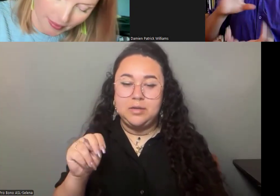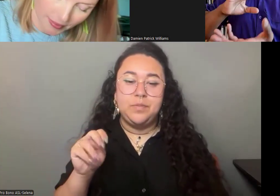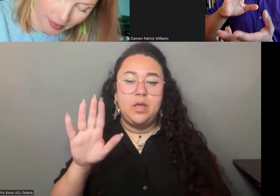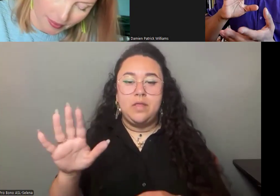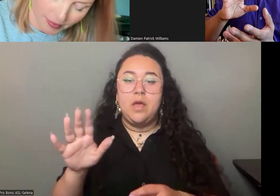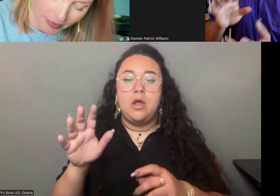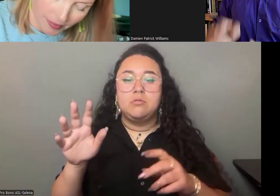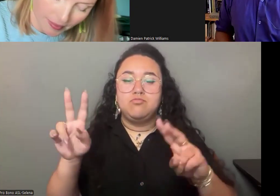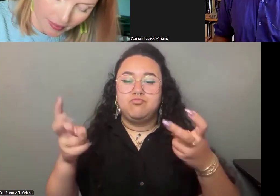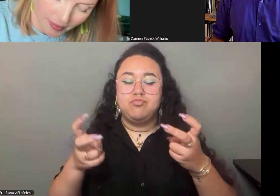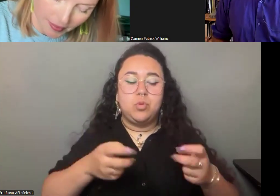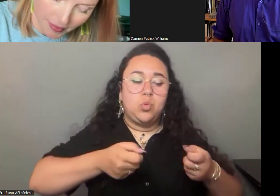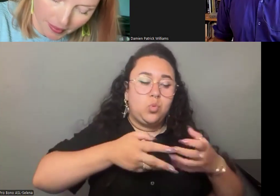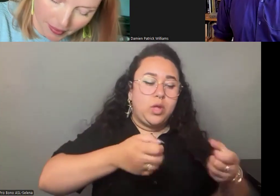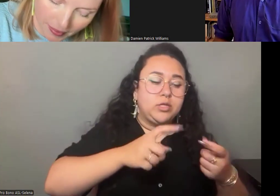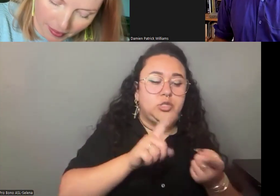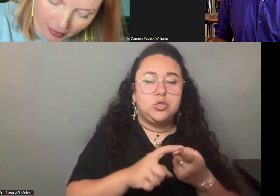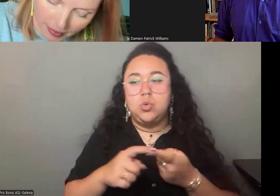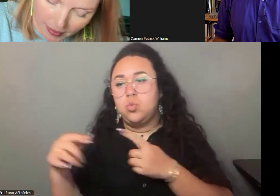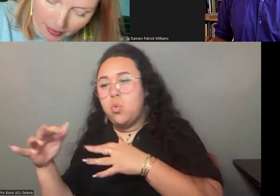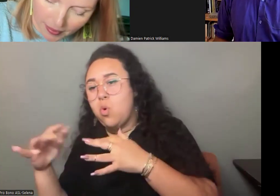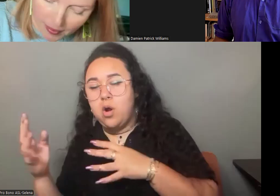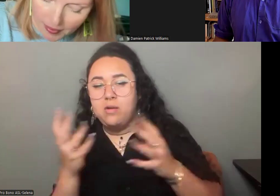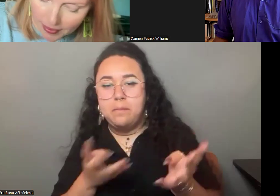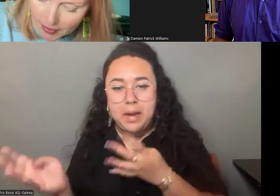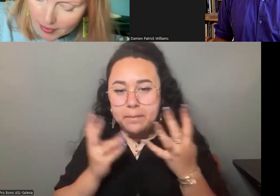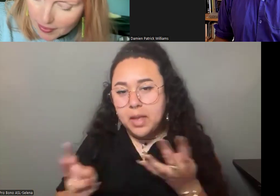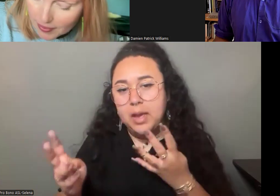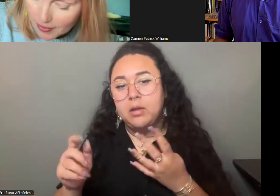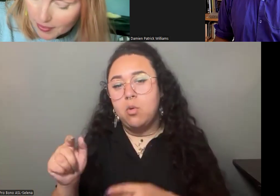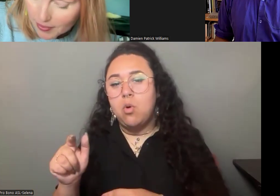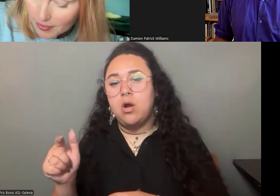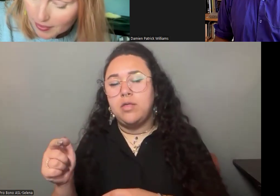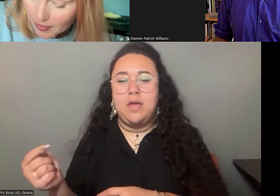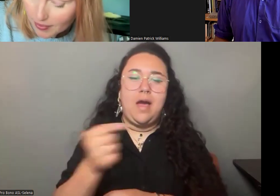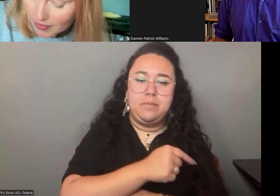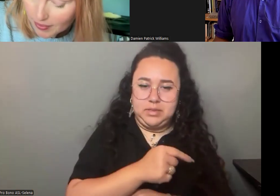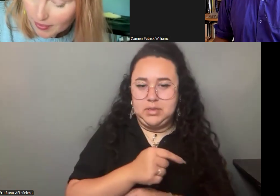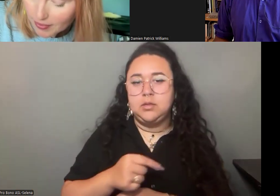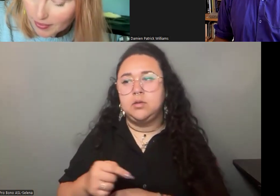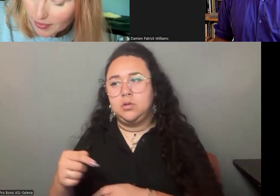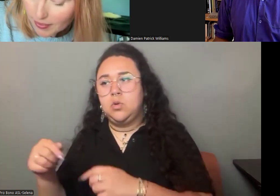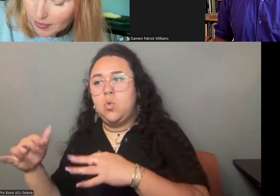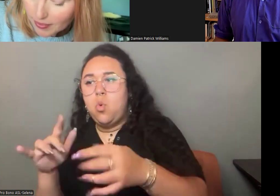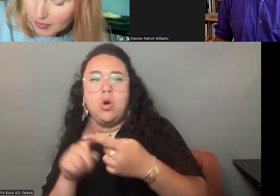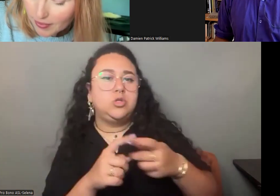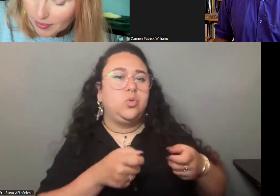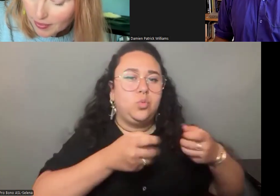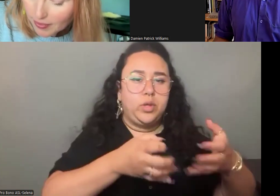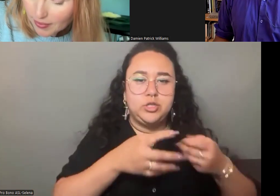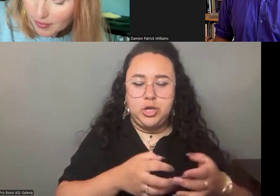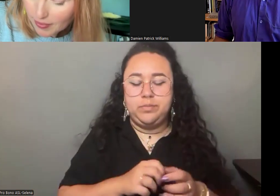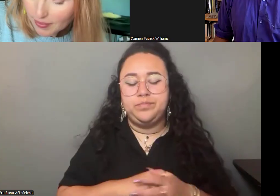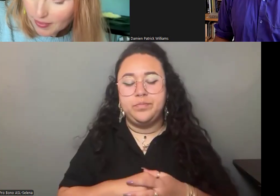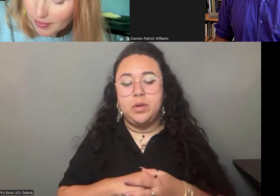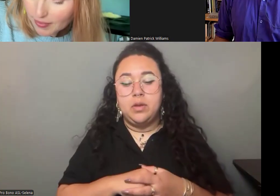an inverse relationship of this is like there's always been this relationship between militarization and disability,